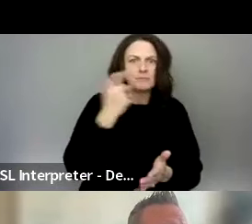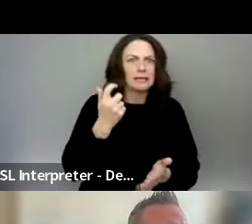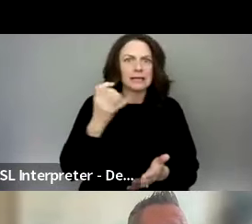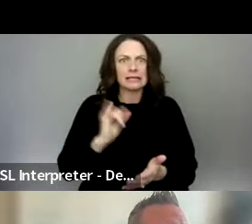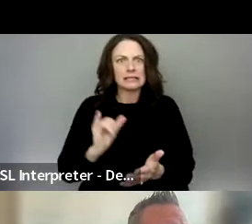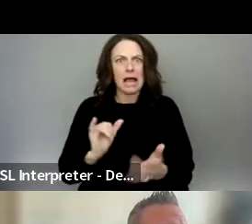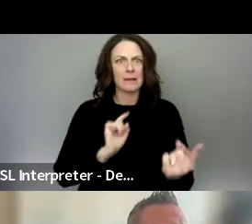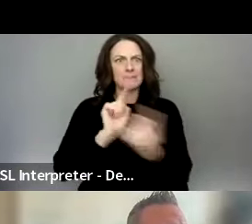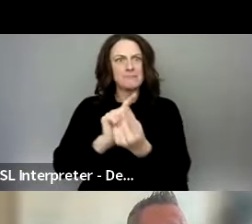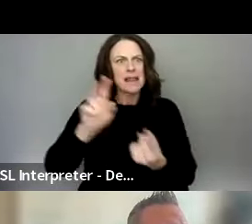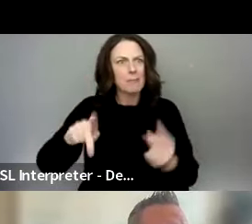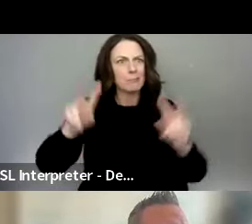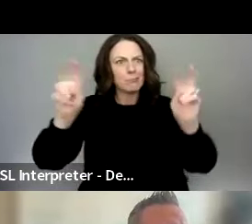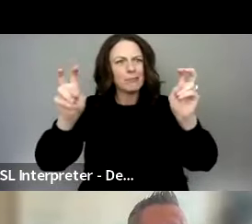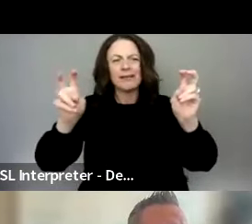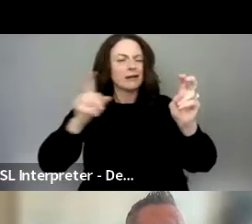meetup is,